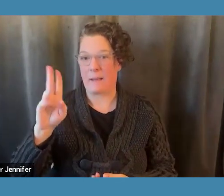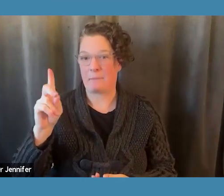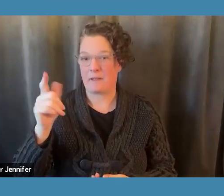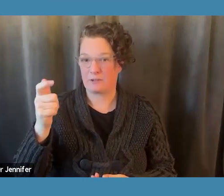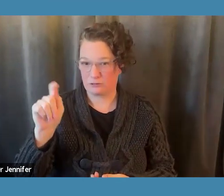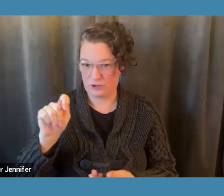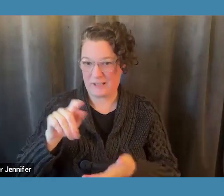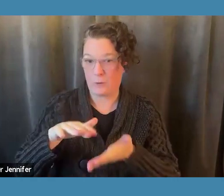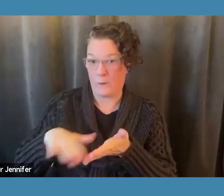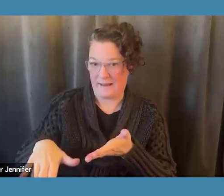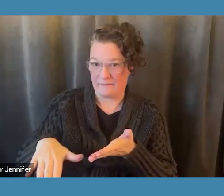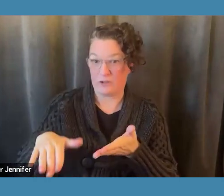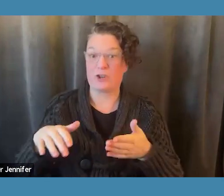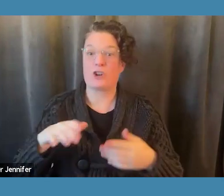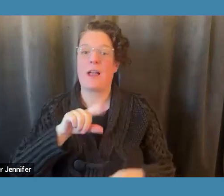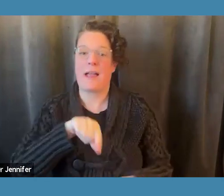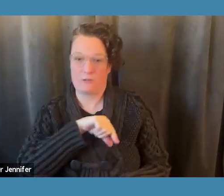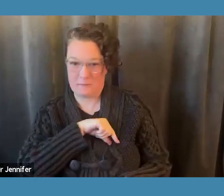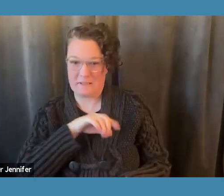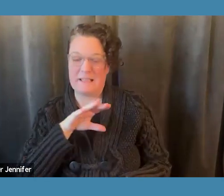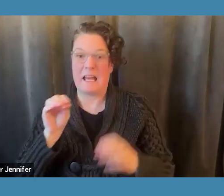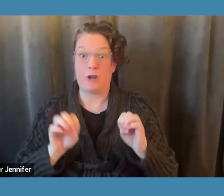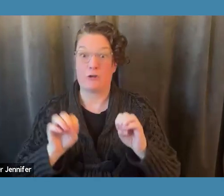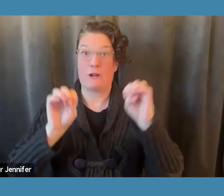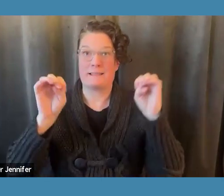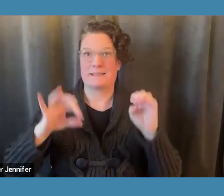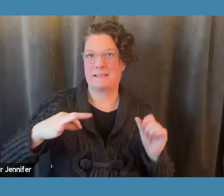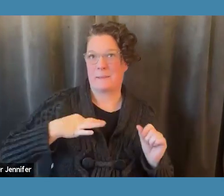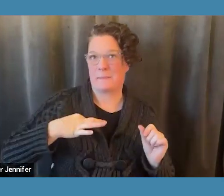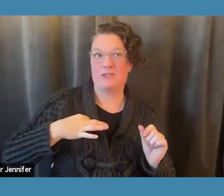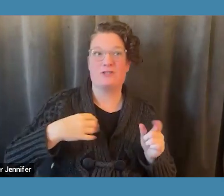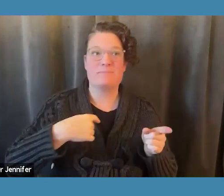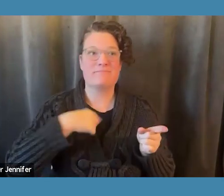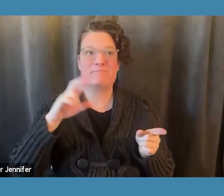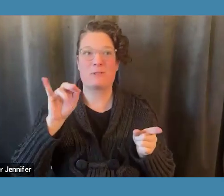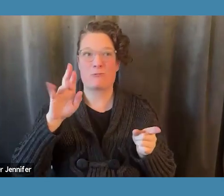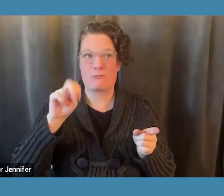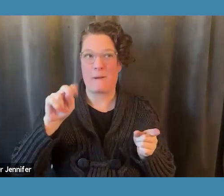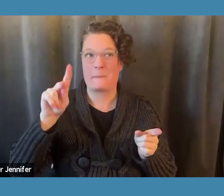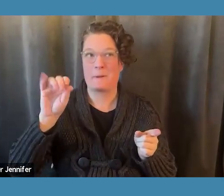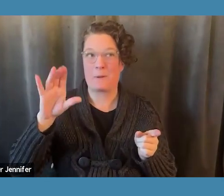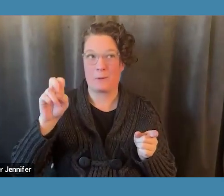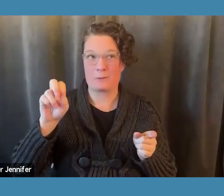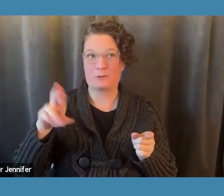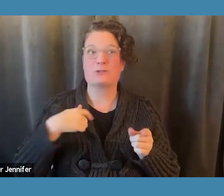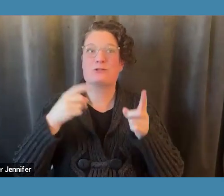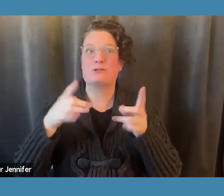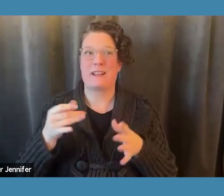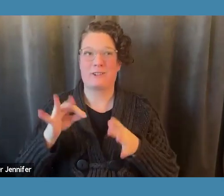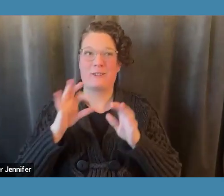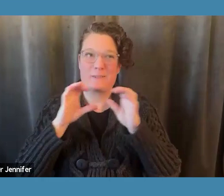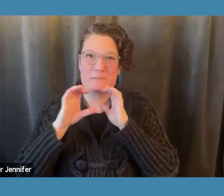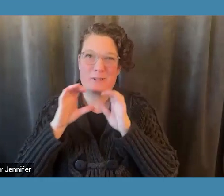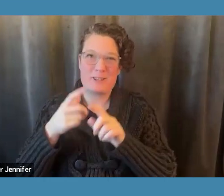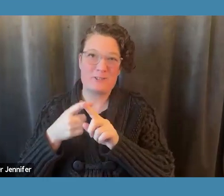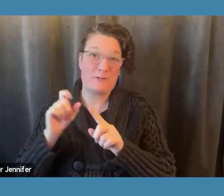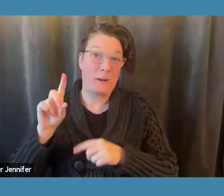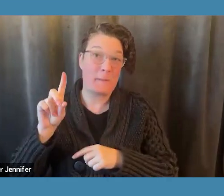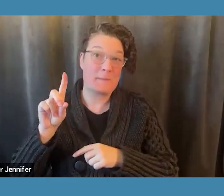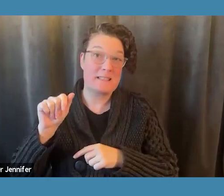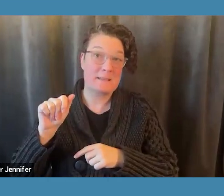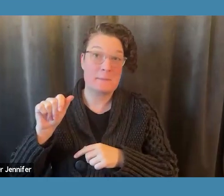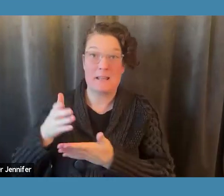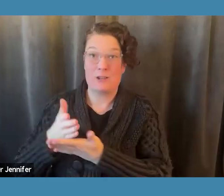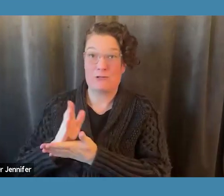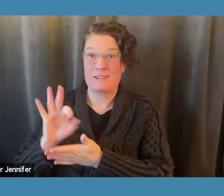Applications. My name is Robin Coker. I'm the Director of Communications at Disability Rights Florida. I'm a white woman with blonde